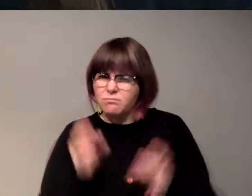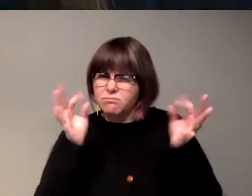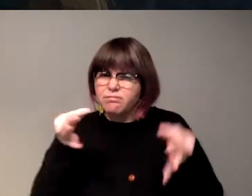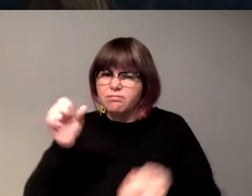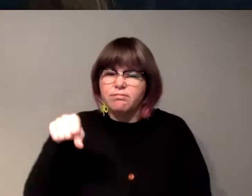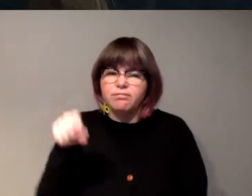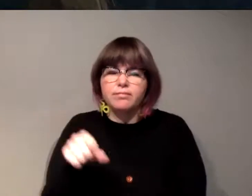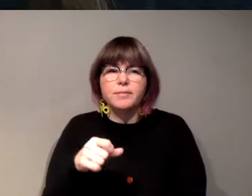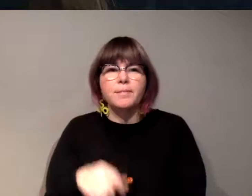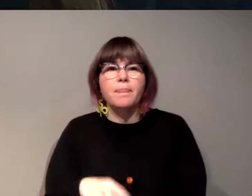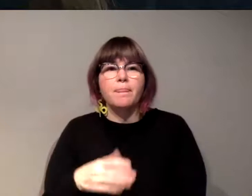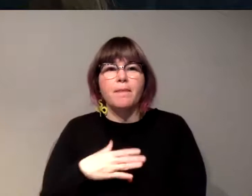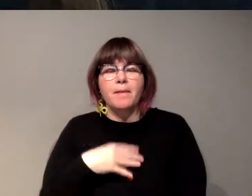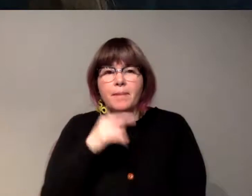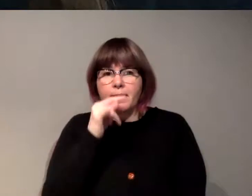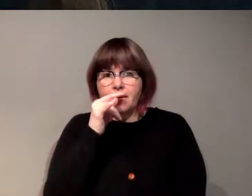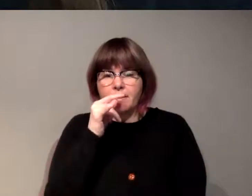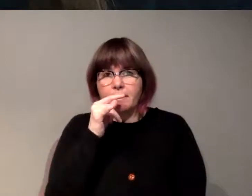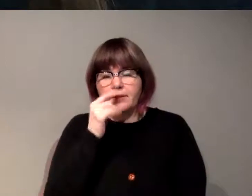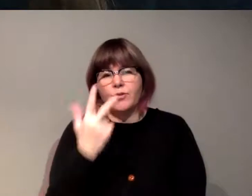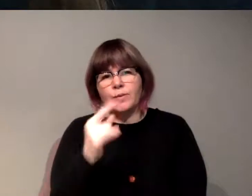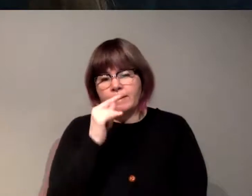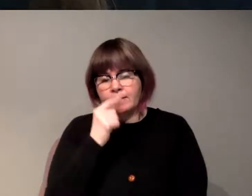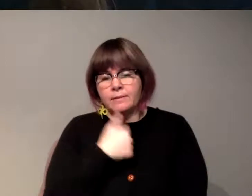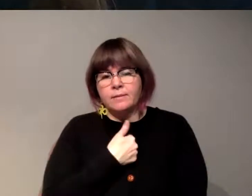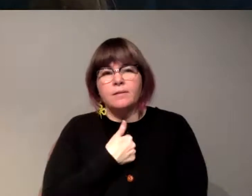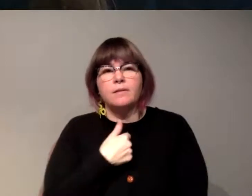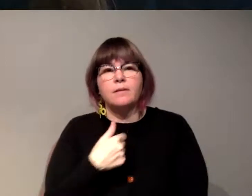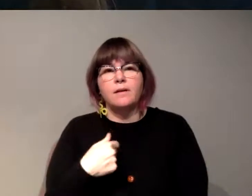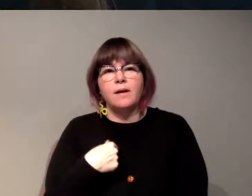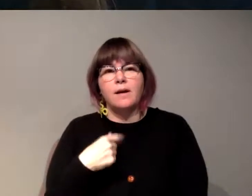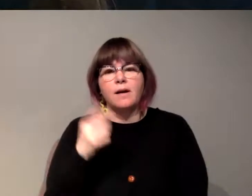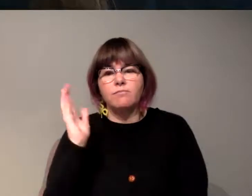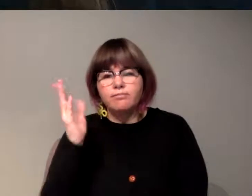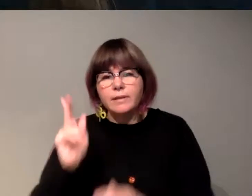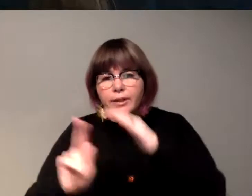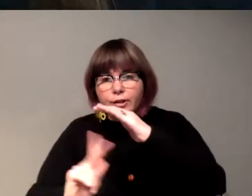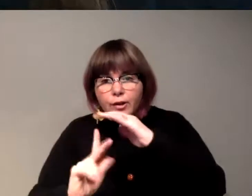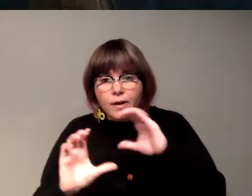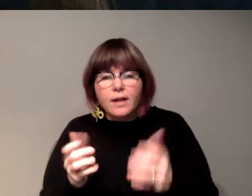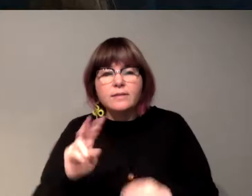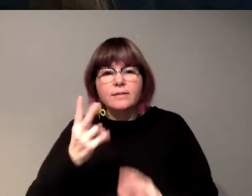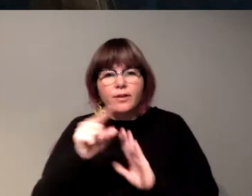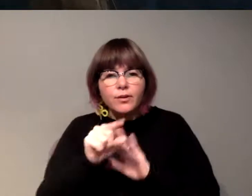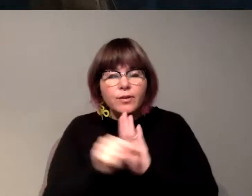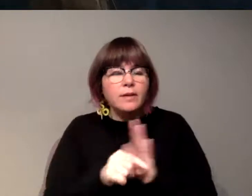Absolutely. When my kids were, I've got 3 kids, and I've spoken to kindergarten classes, 2nd